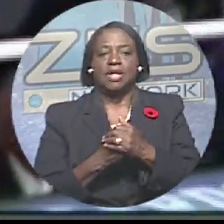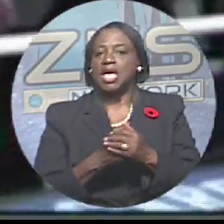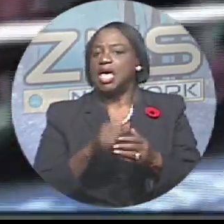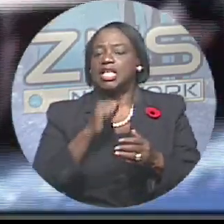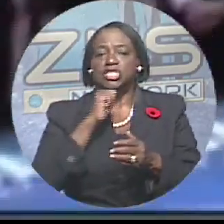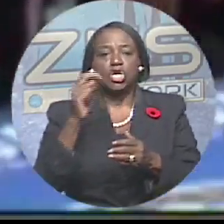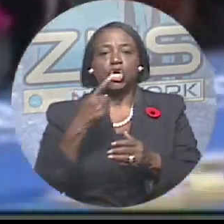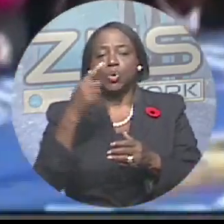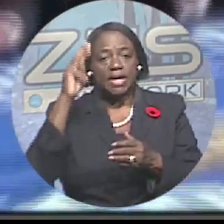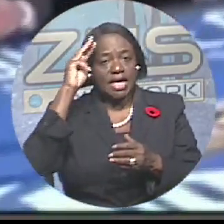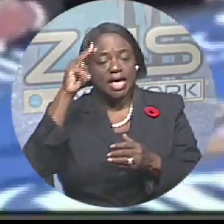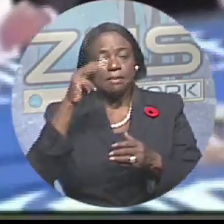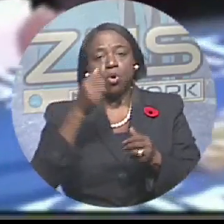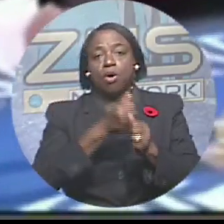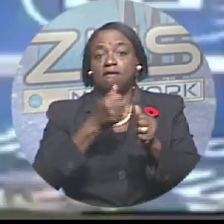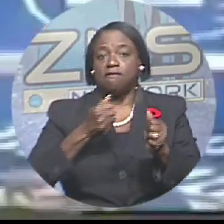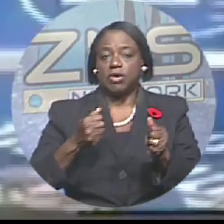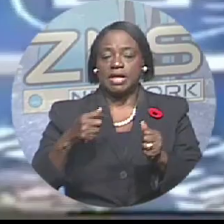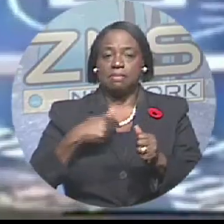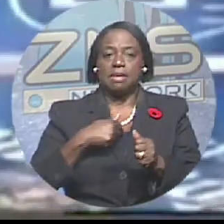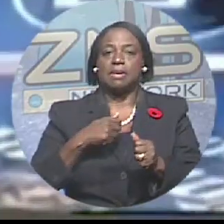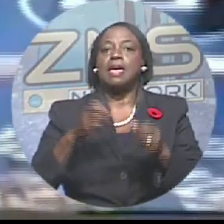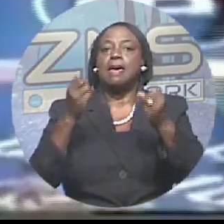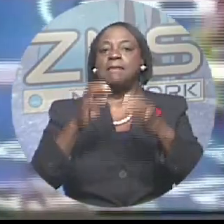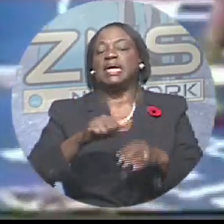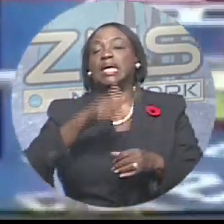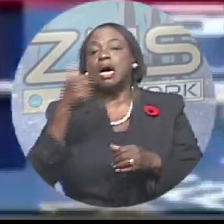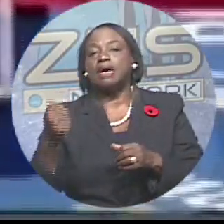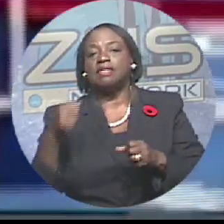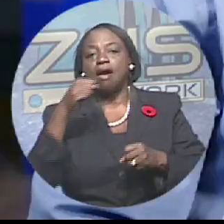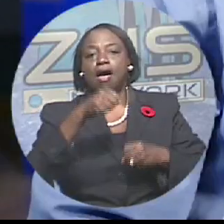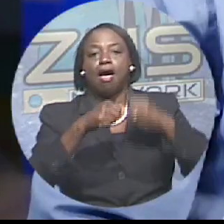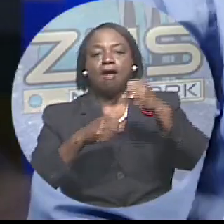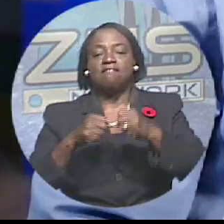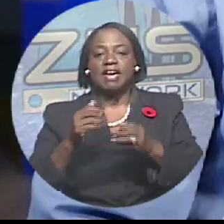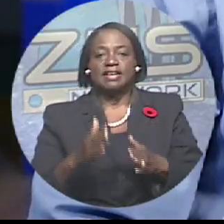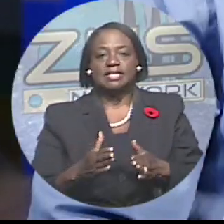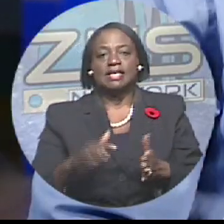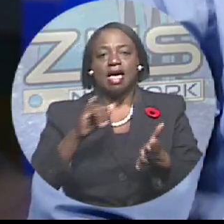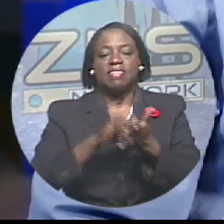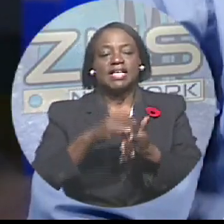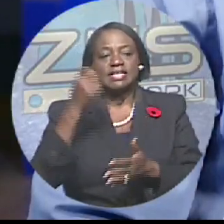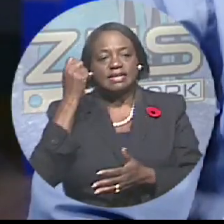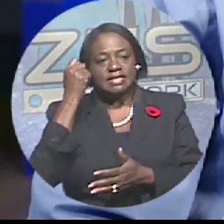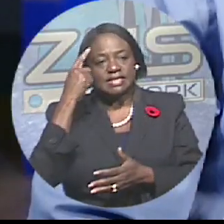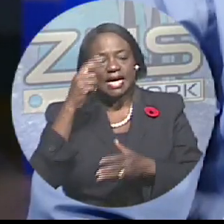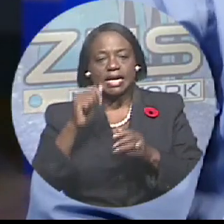who's avoiding me. So are many other fighters, but that's understandable. You know,